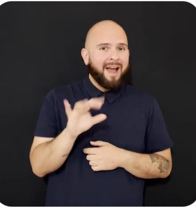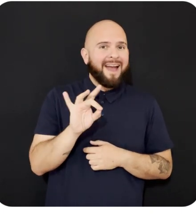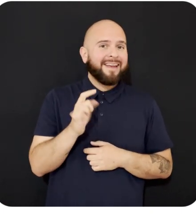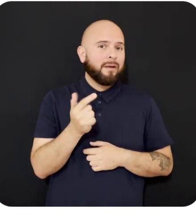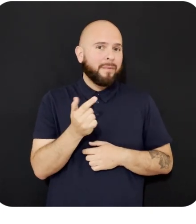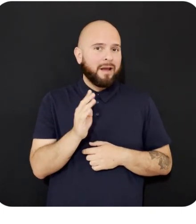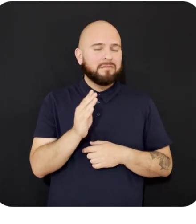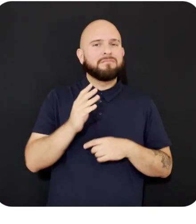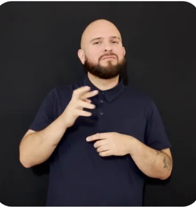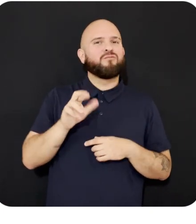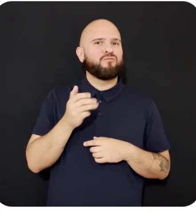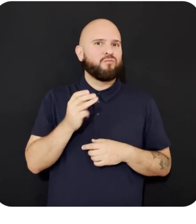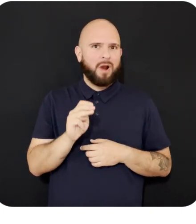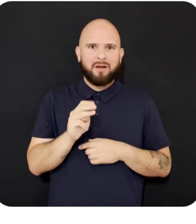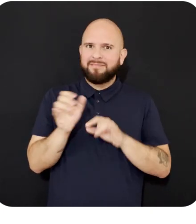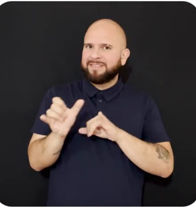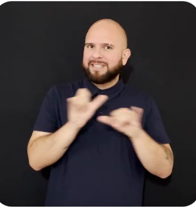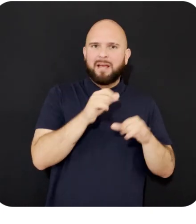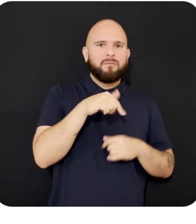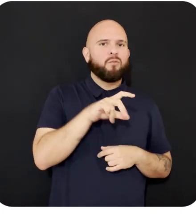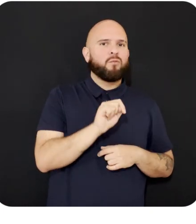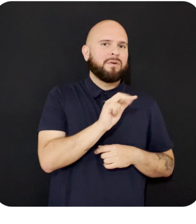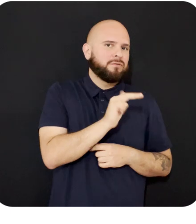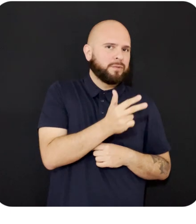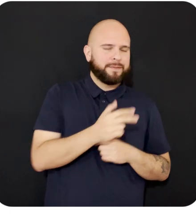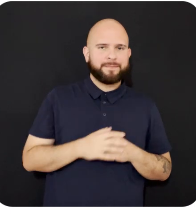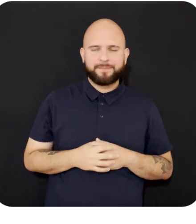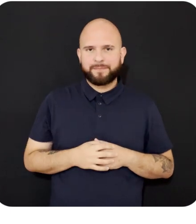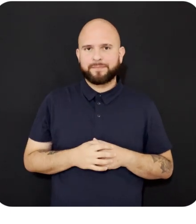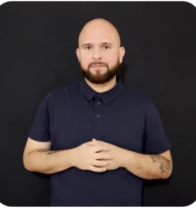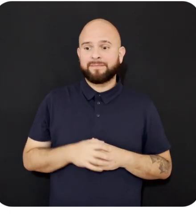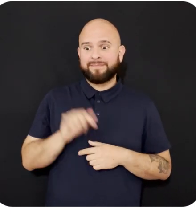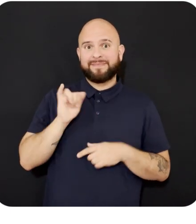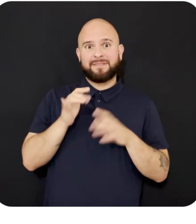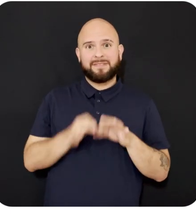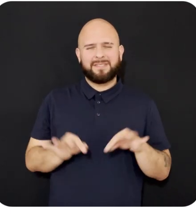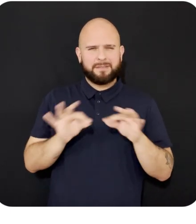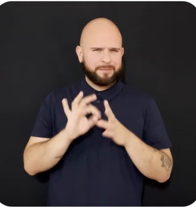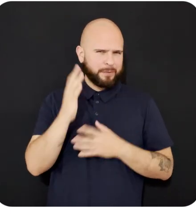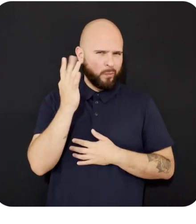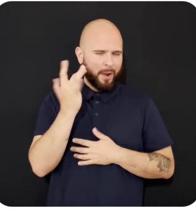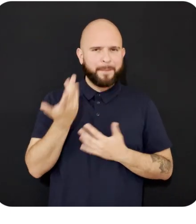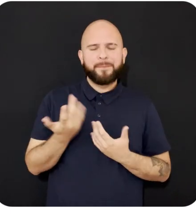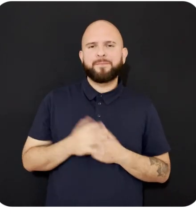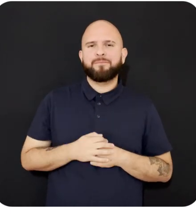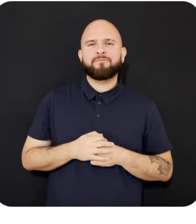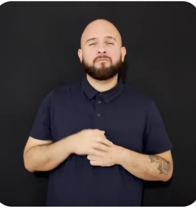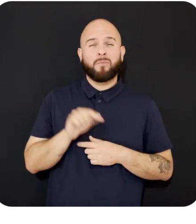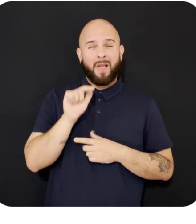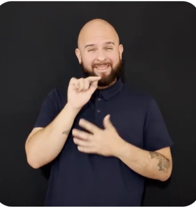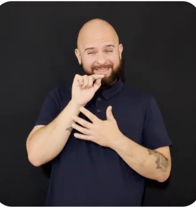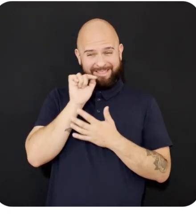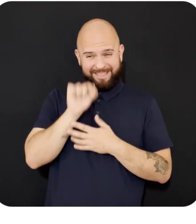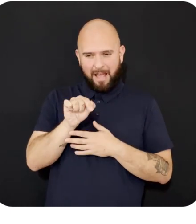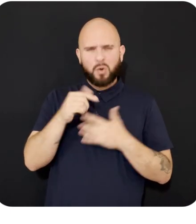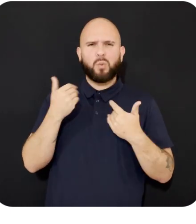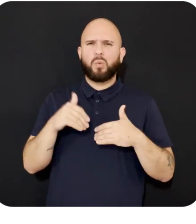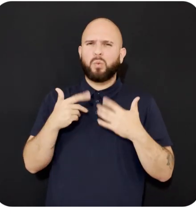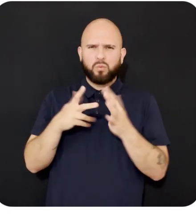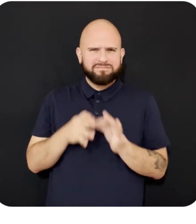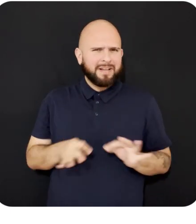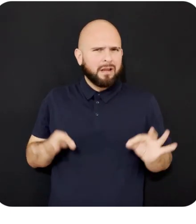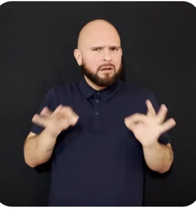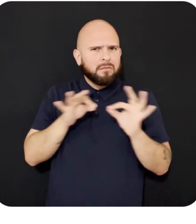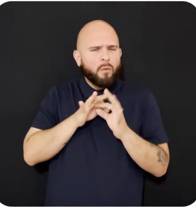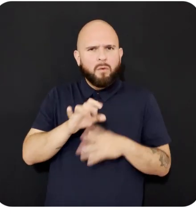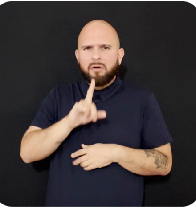8 GB of RAM that the Quest 3 has. Why is this important? Because these are the key details